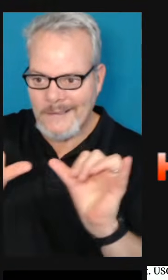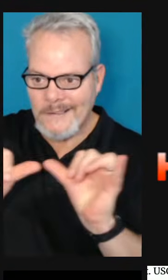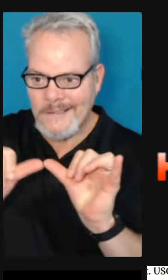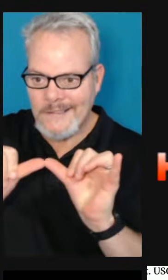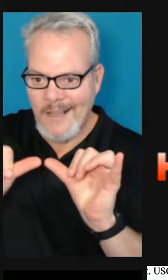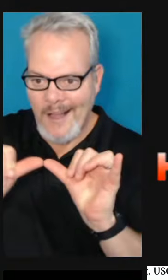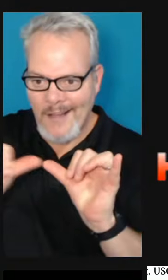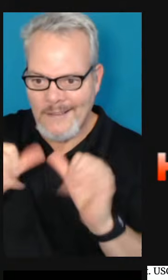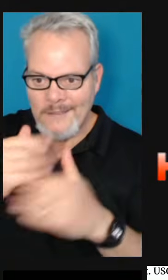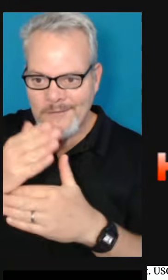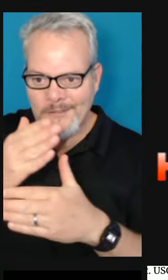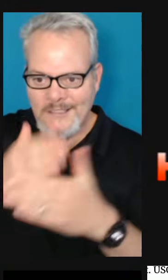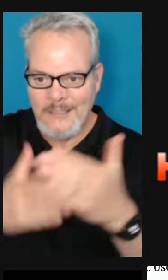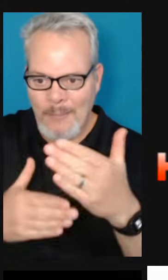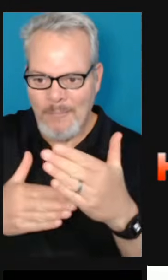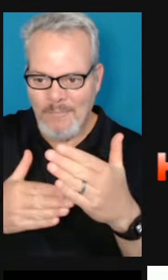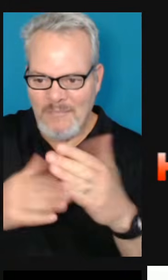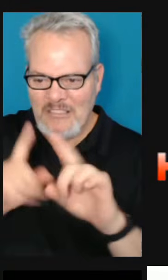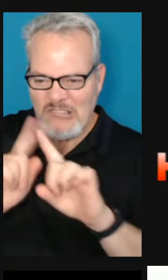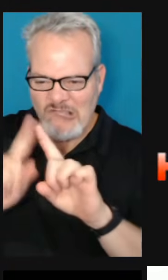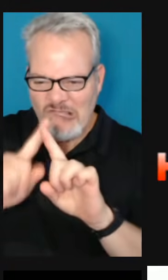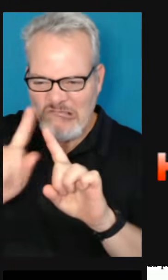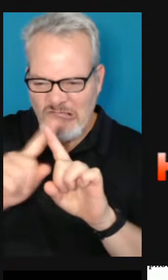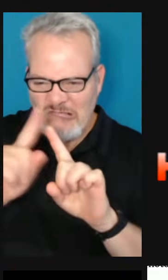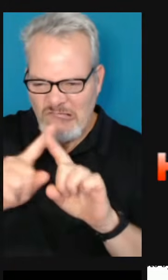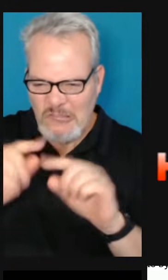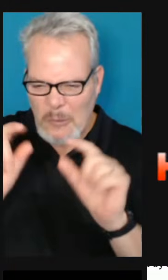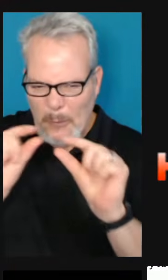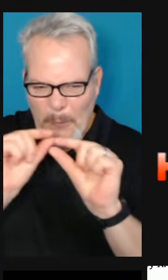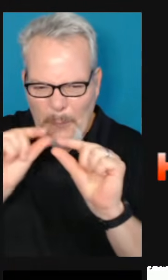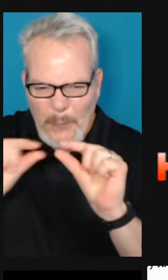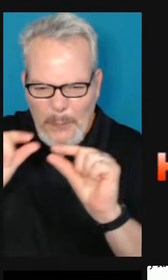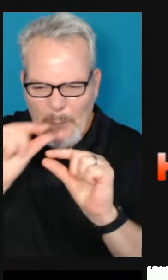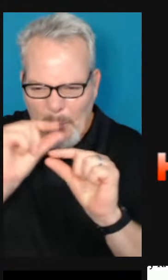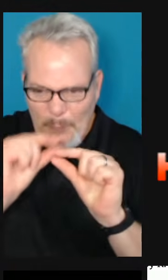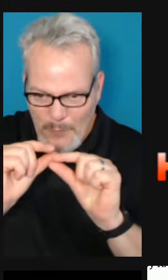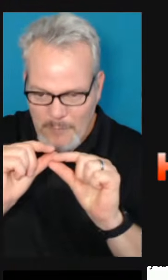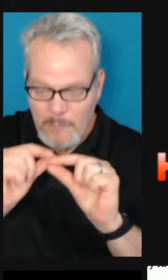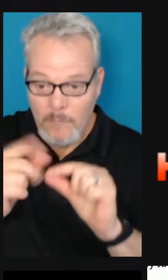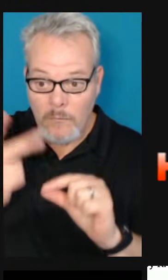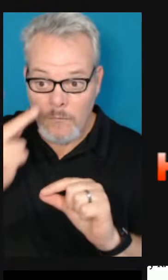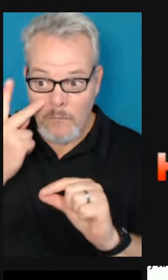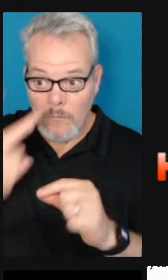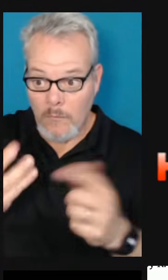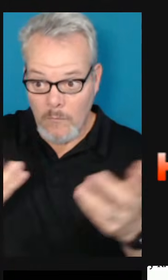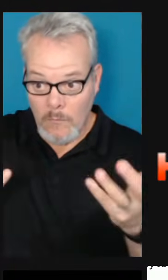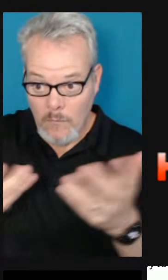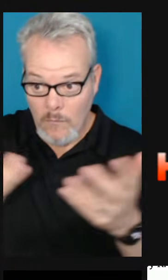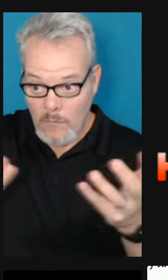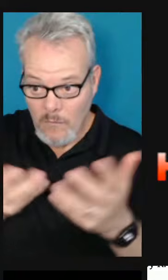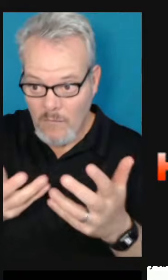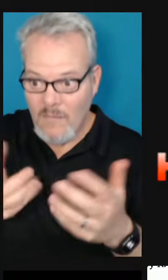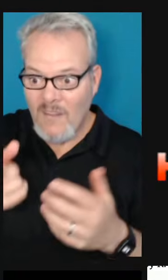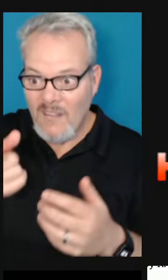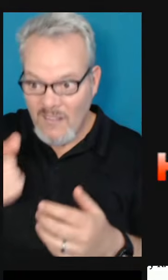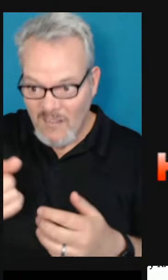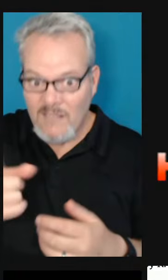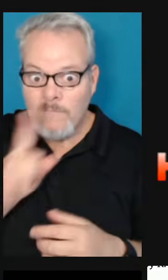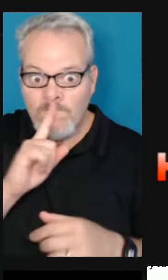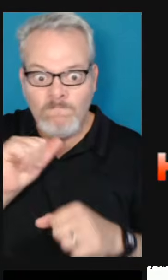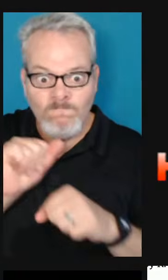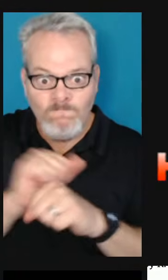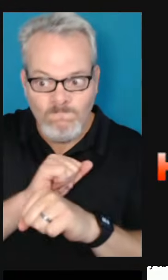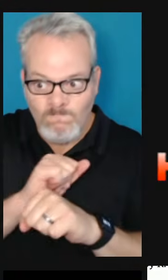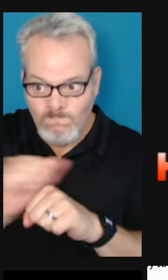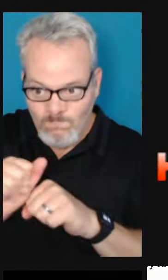clasts right there. And what you're seeing is what's this, like this little